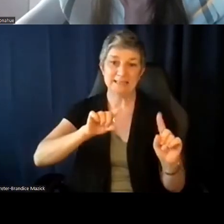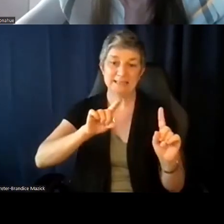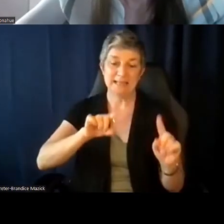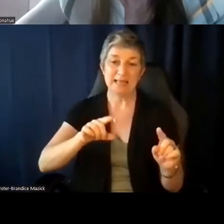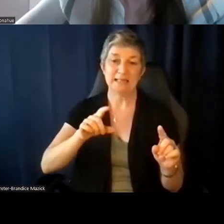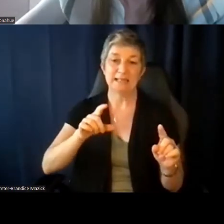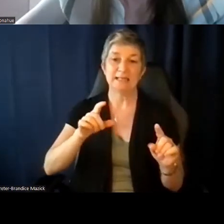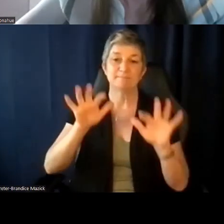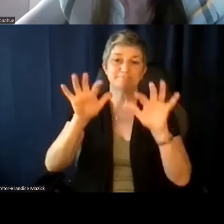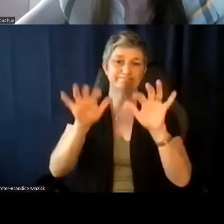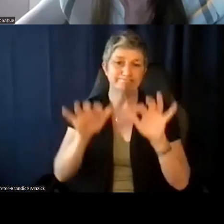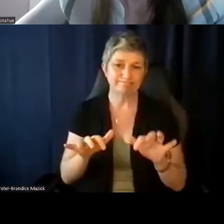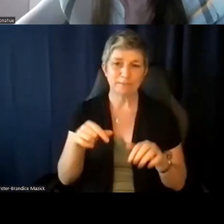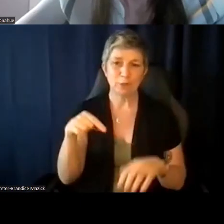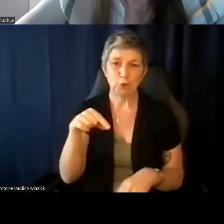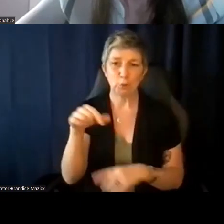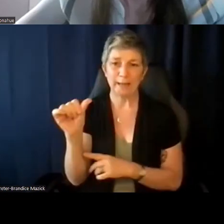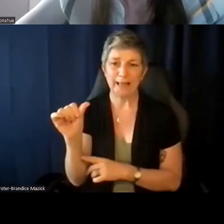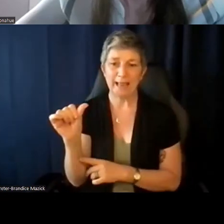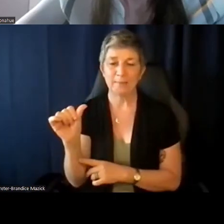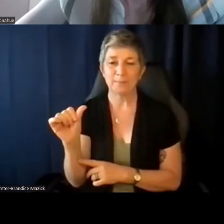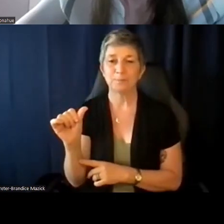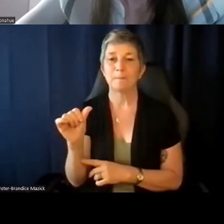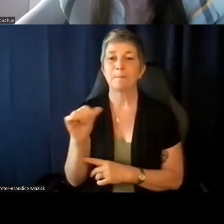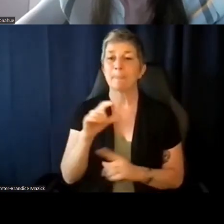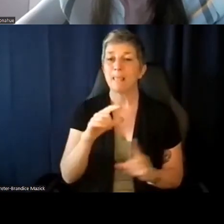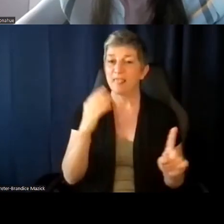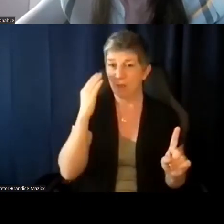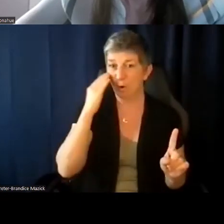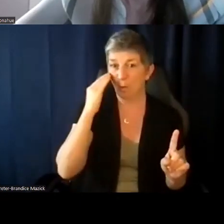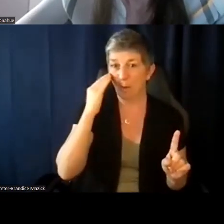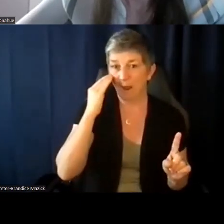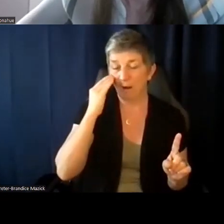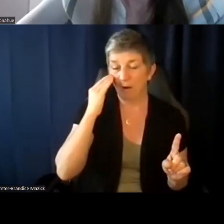the Q&A box that they're aware of